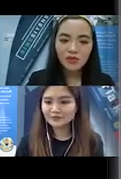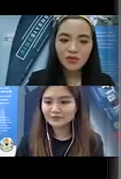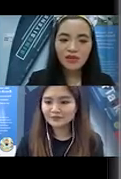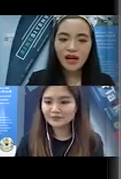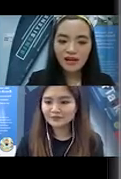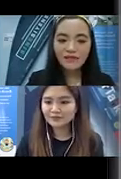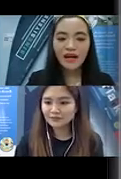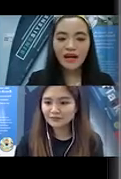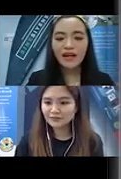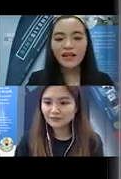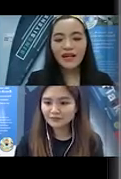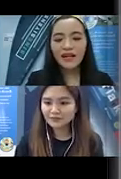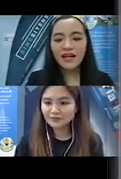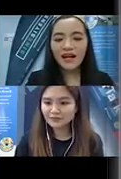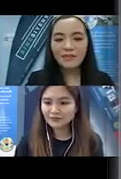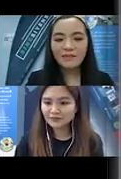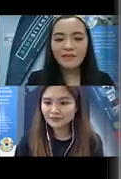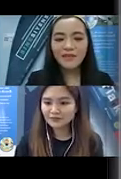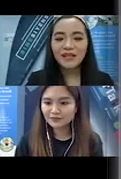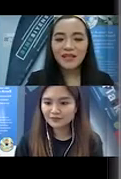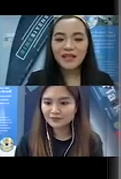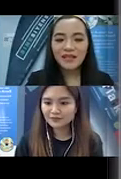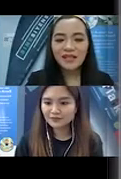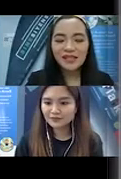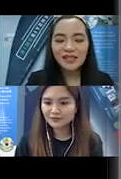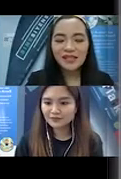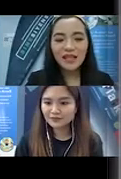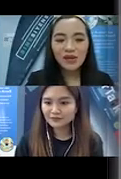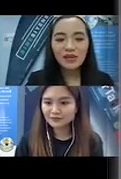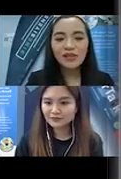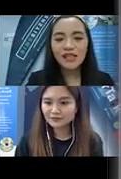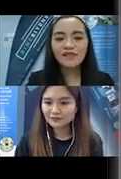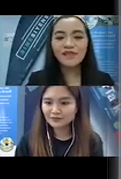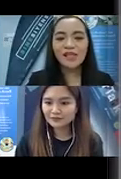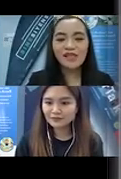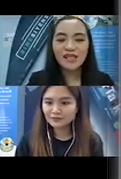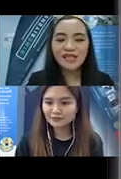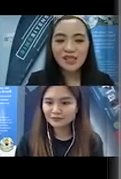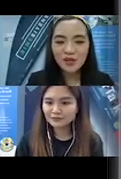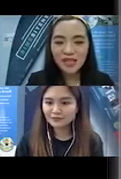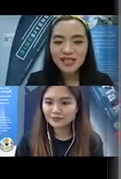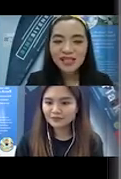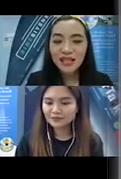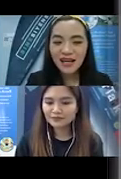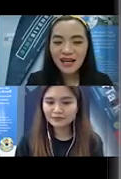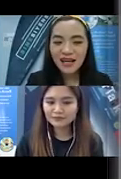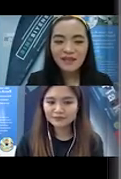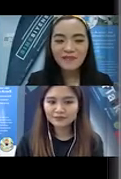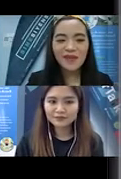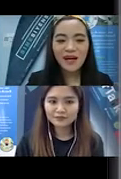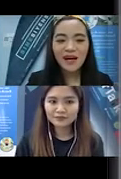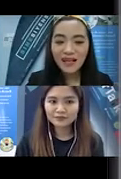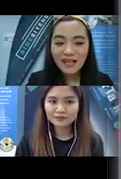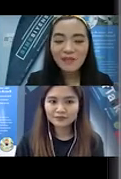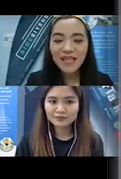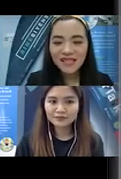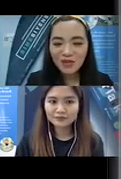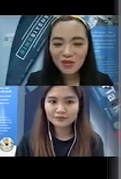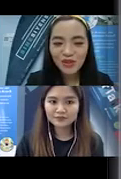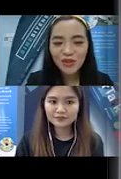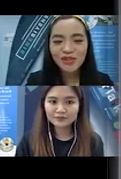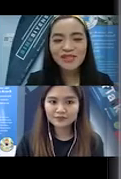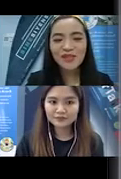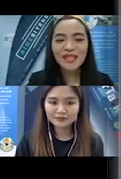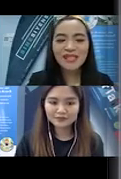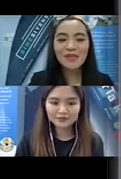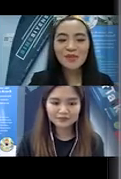to clarify, the Science and Technology Information Institute is not an academic